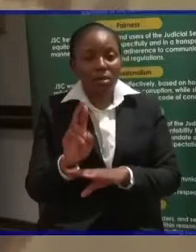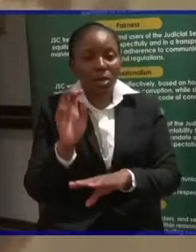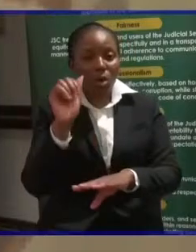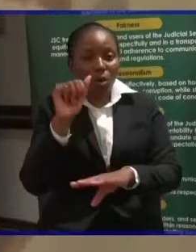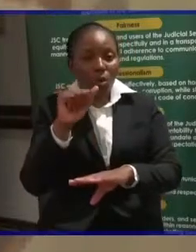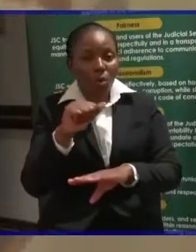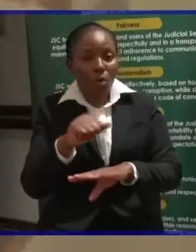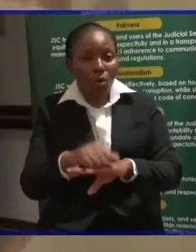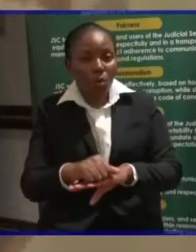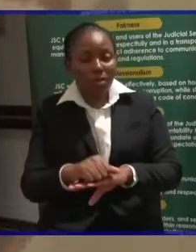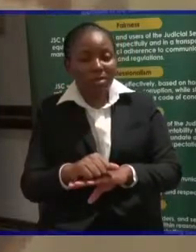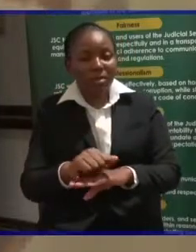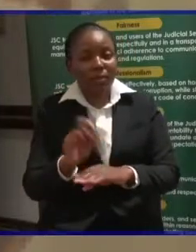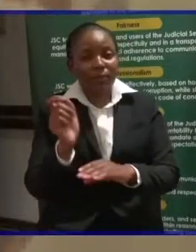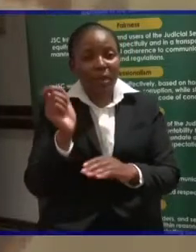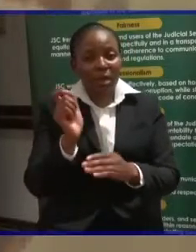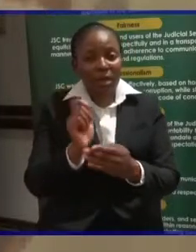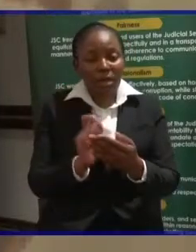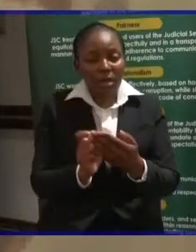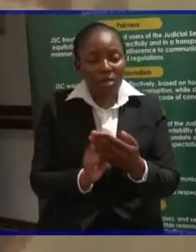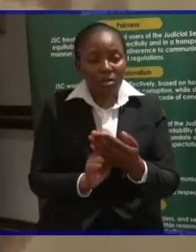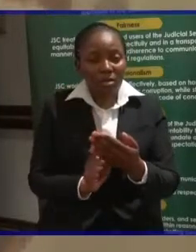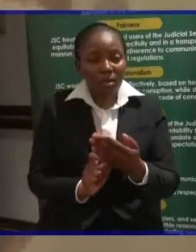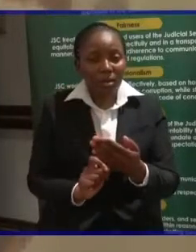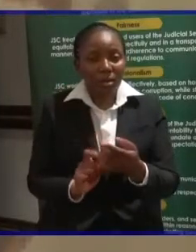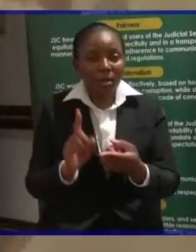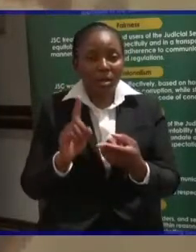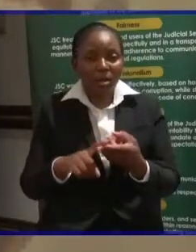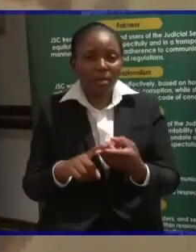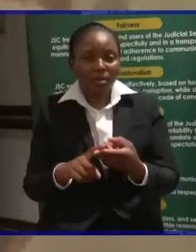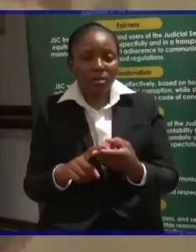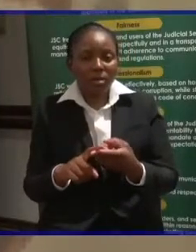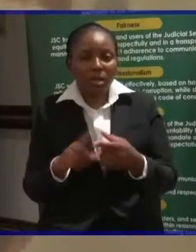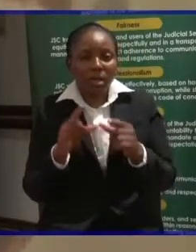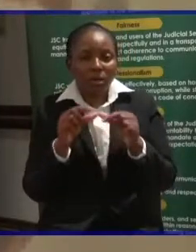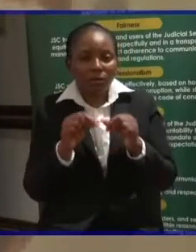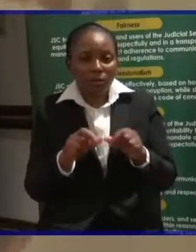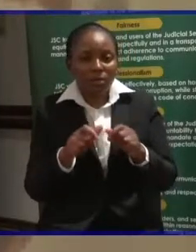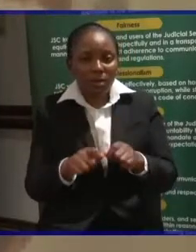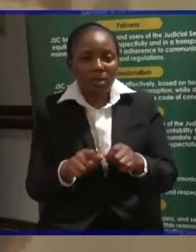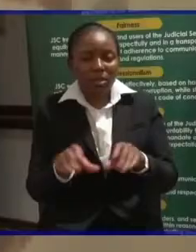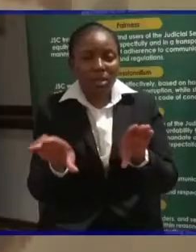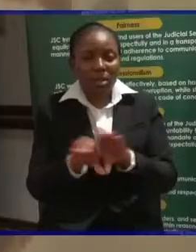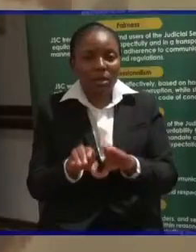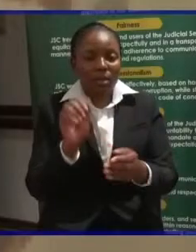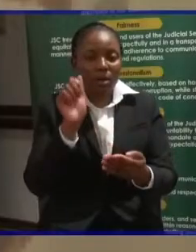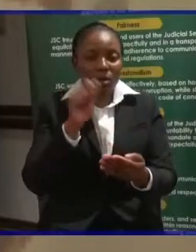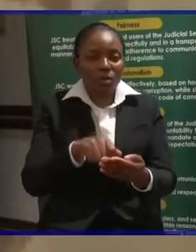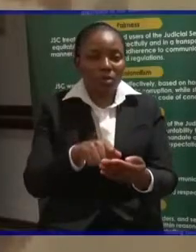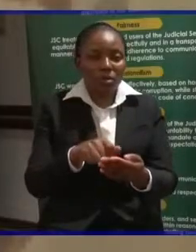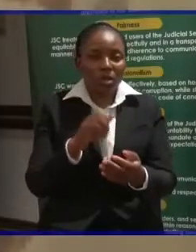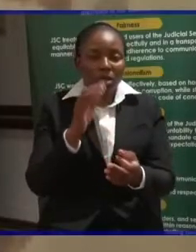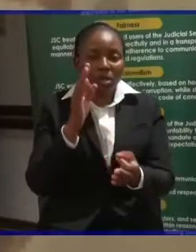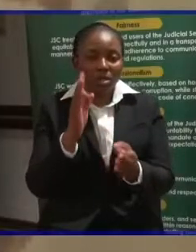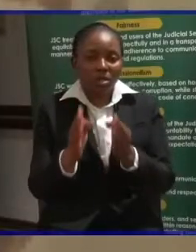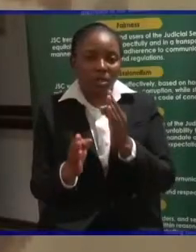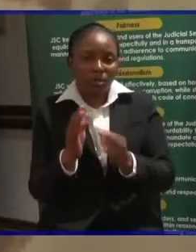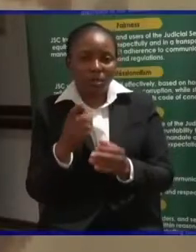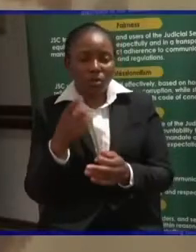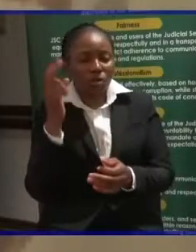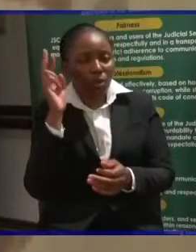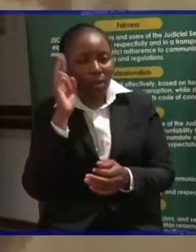of registering and enforcement of Labour Court judgments. Do you recall that?